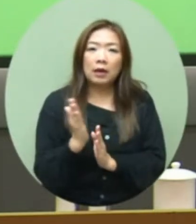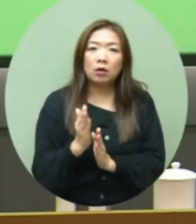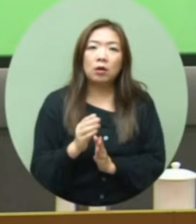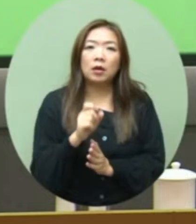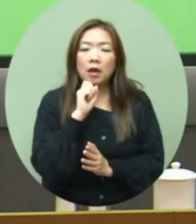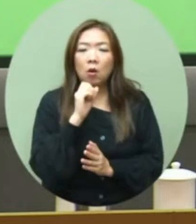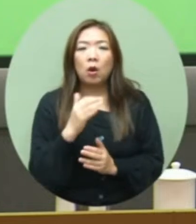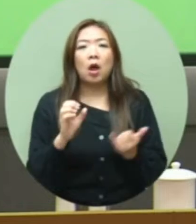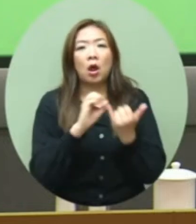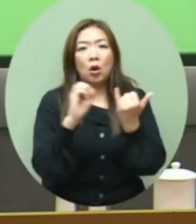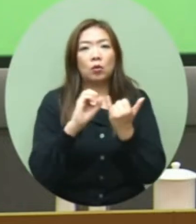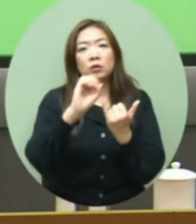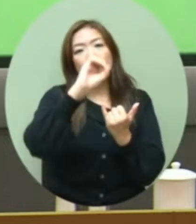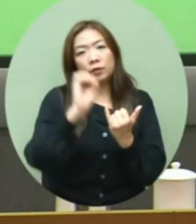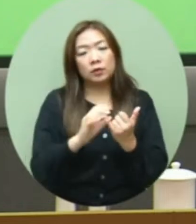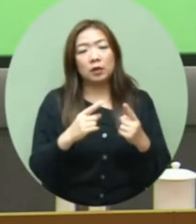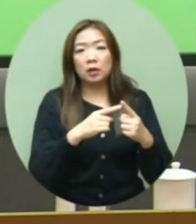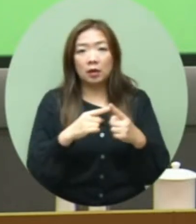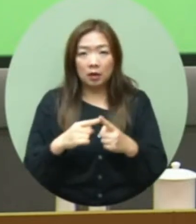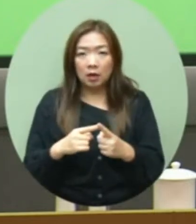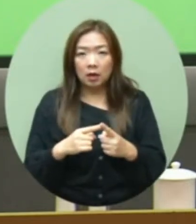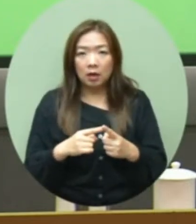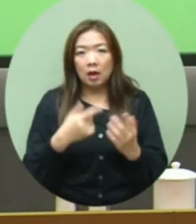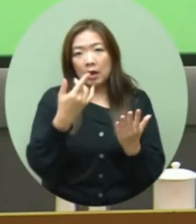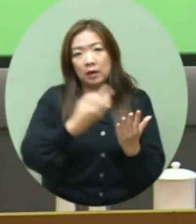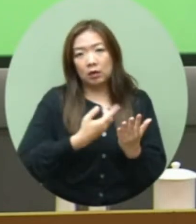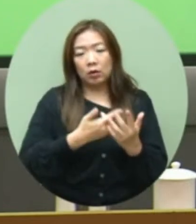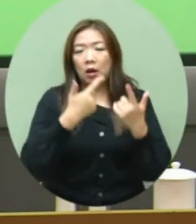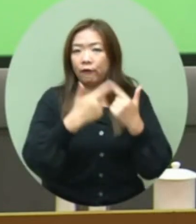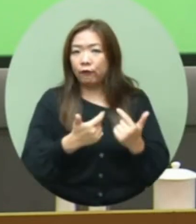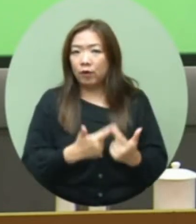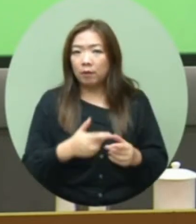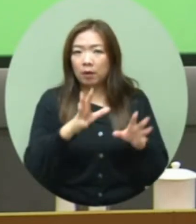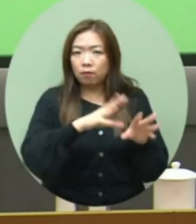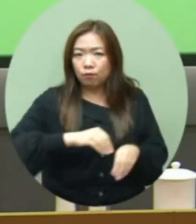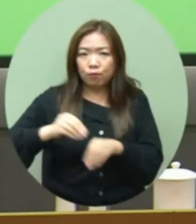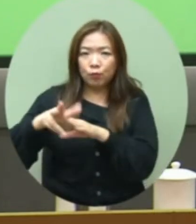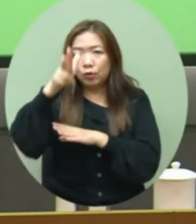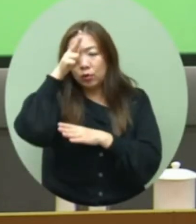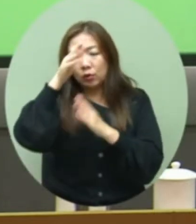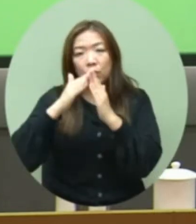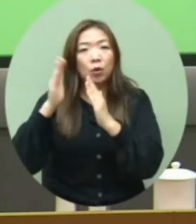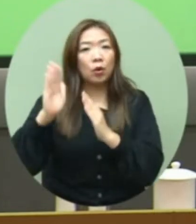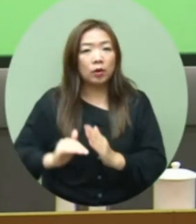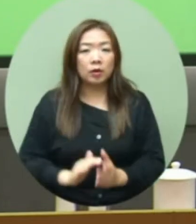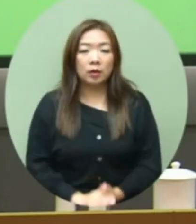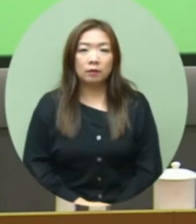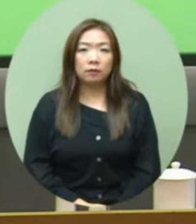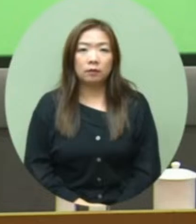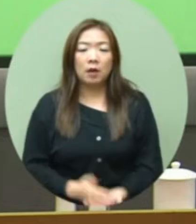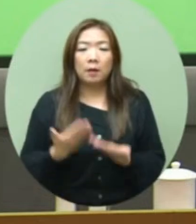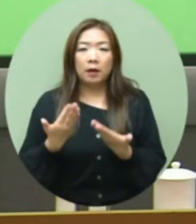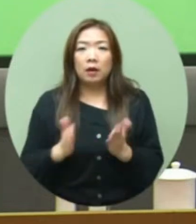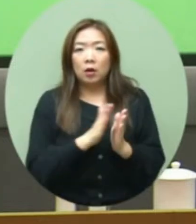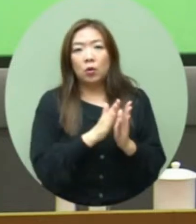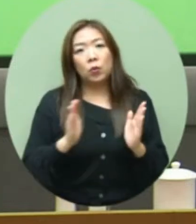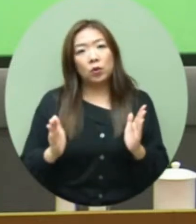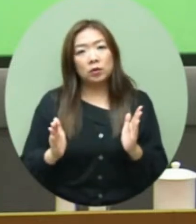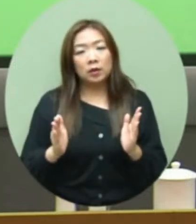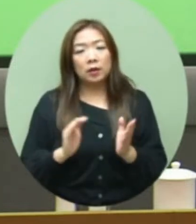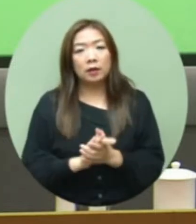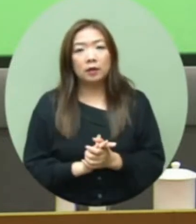So overall speaking, about 60% of SDU tenants